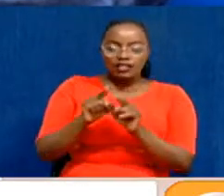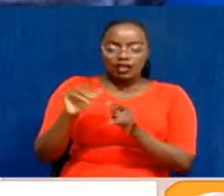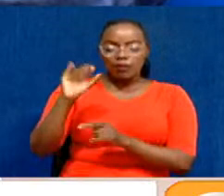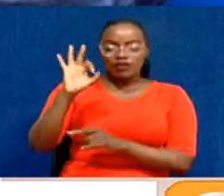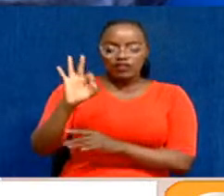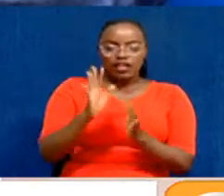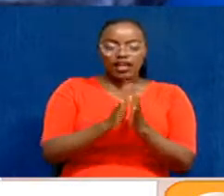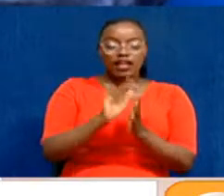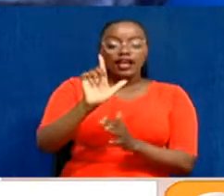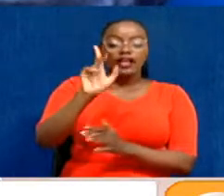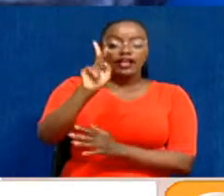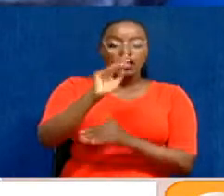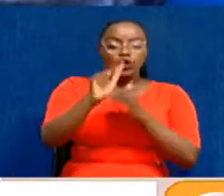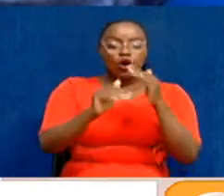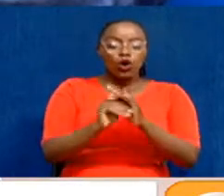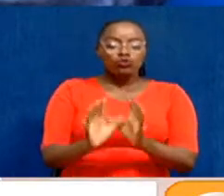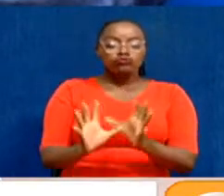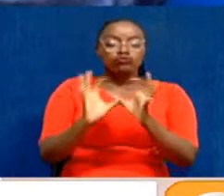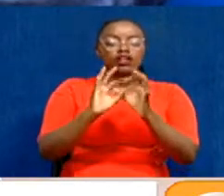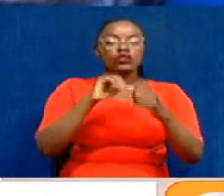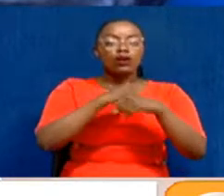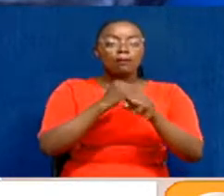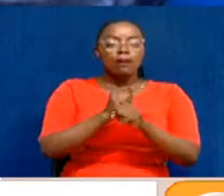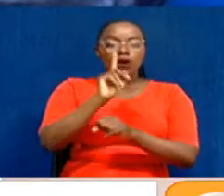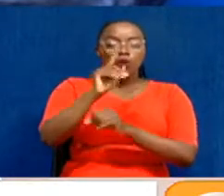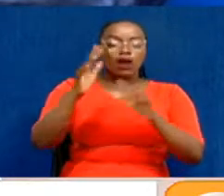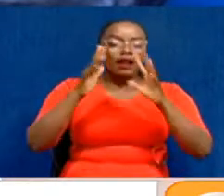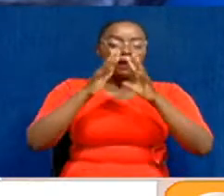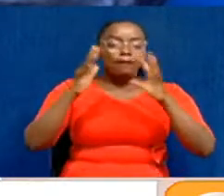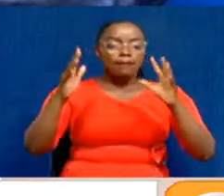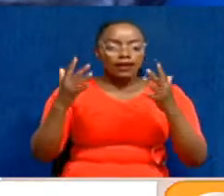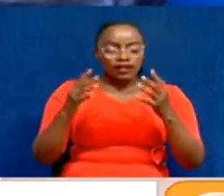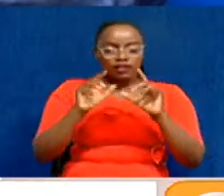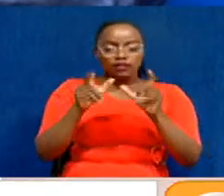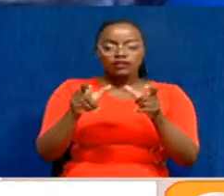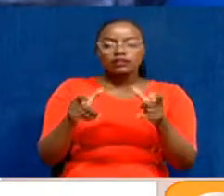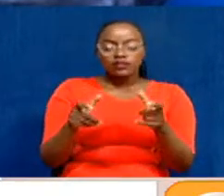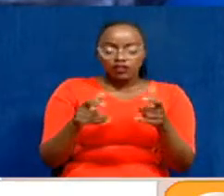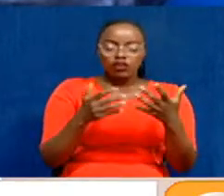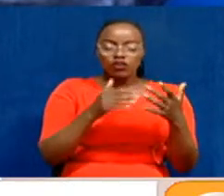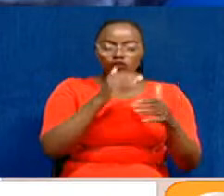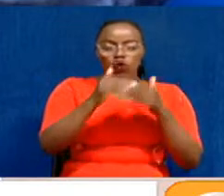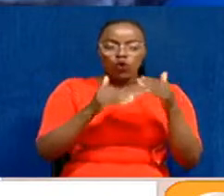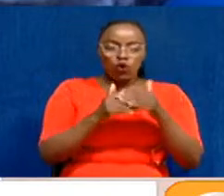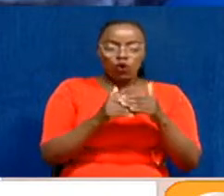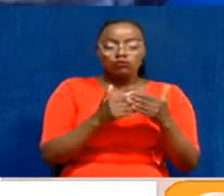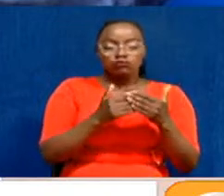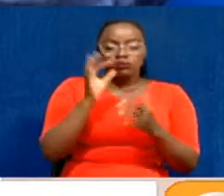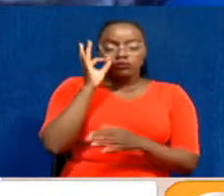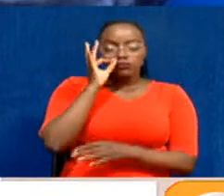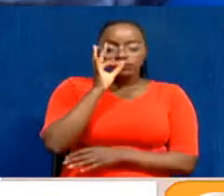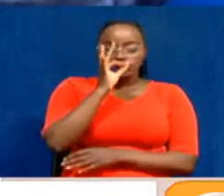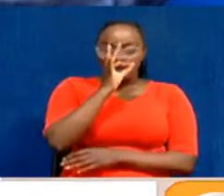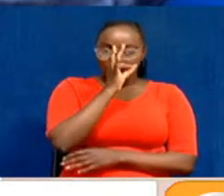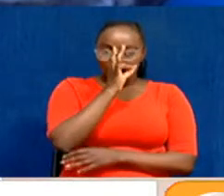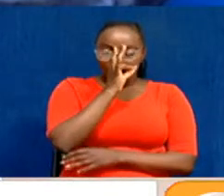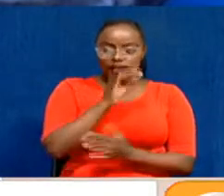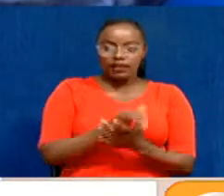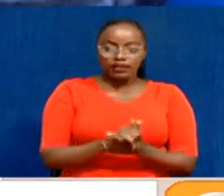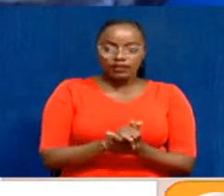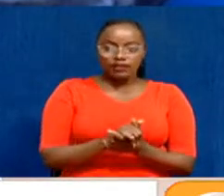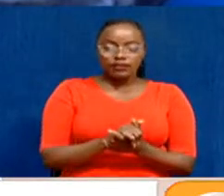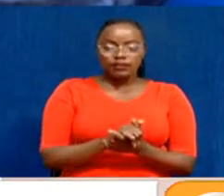Kaikai's kicker, all combine to make one big journalistic bow for Emilio Mwai